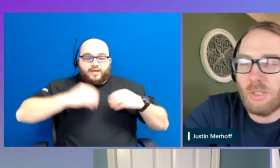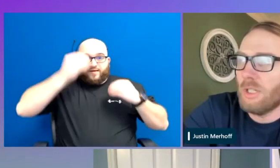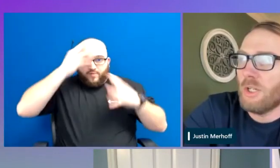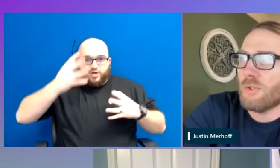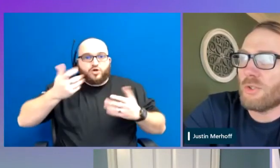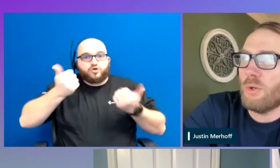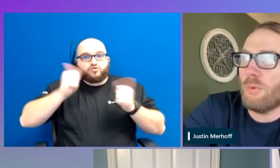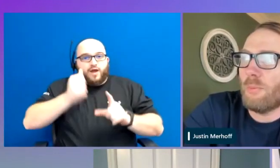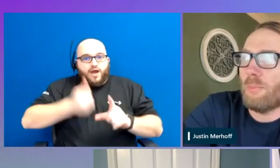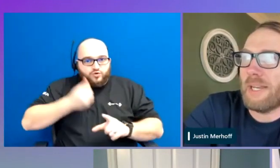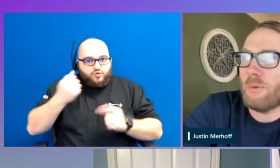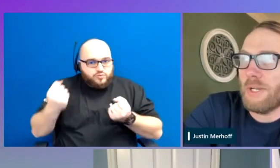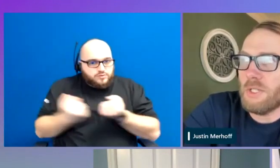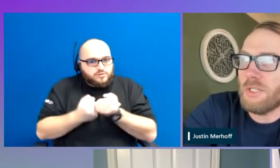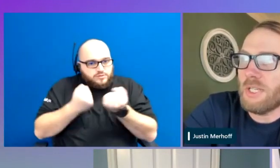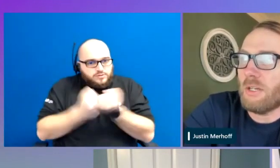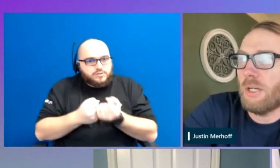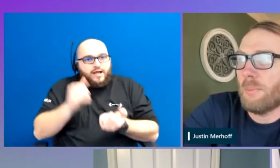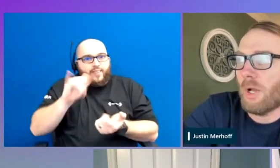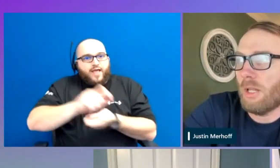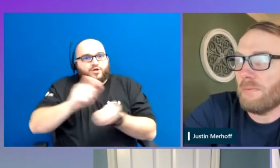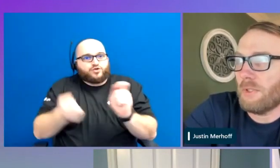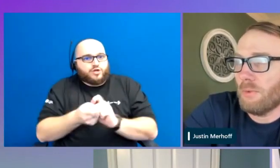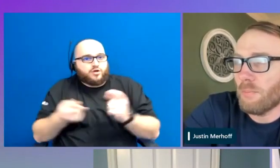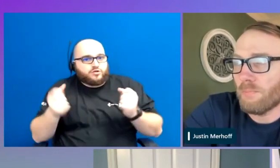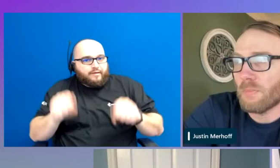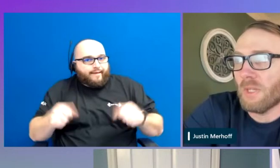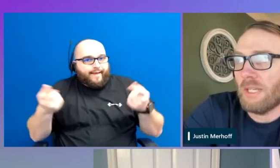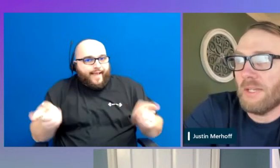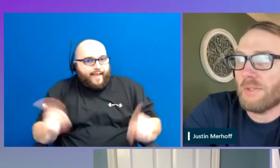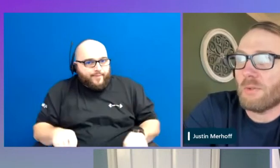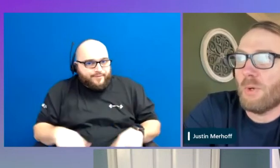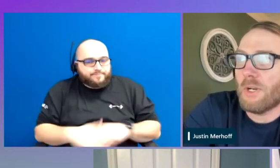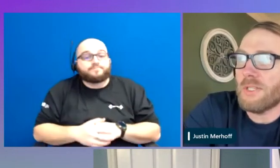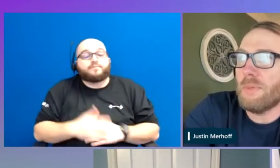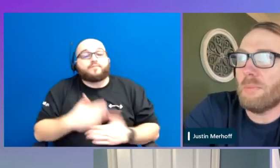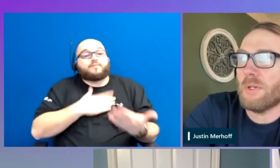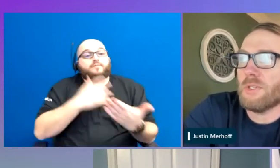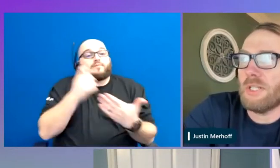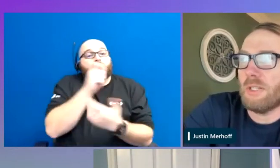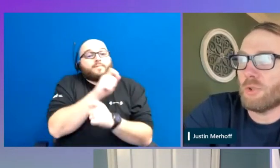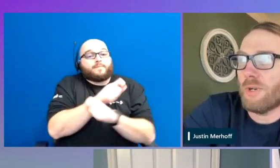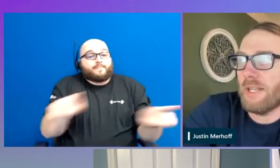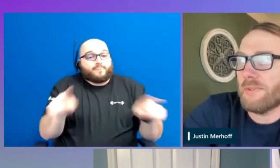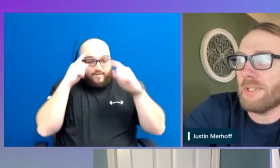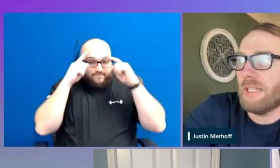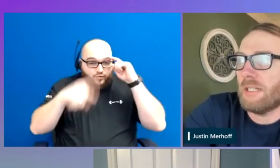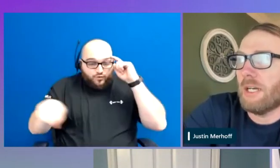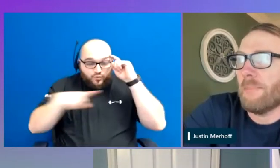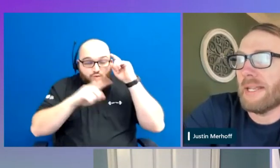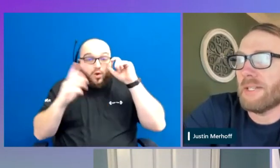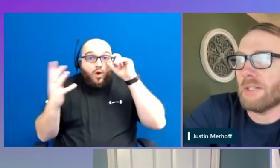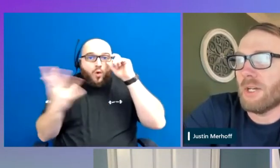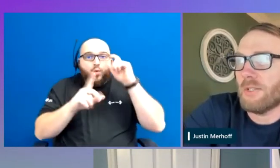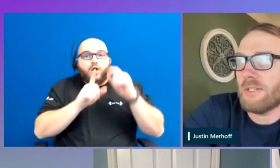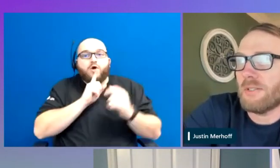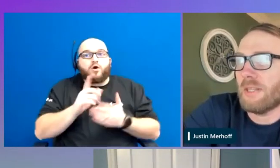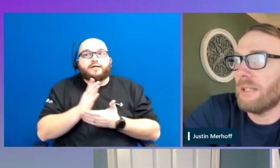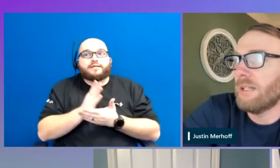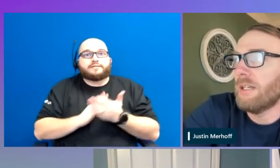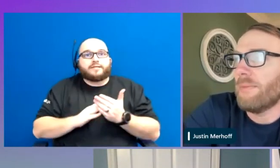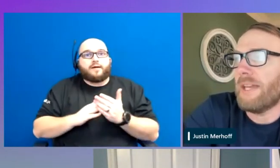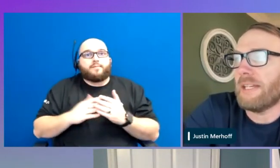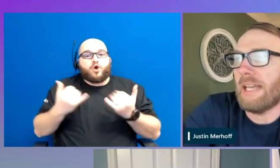change. So my question to all of you is, what are some emerging trends and